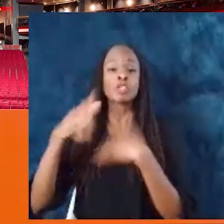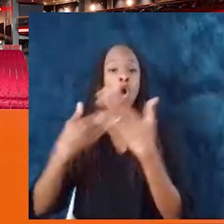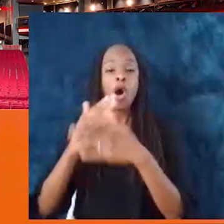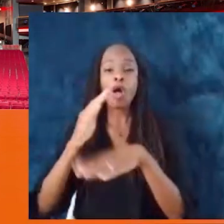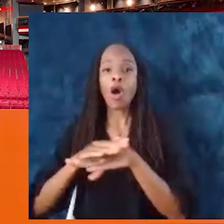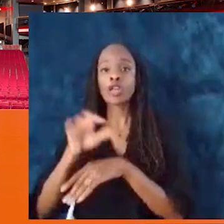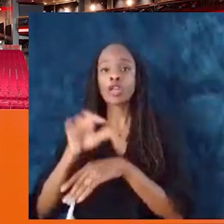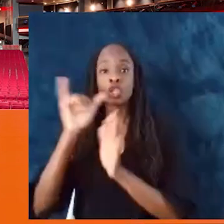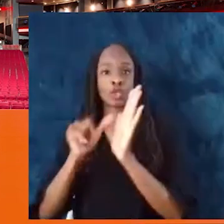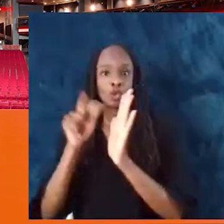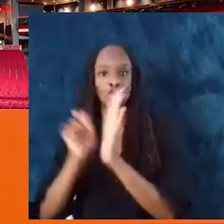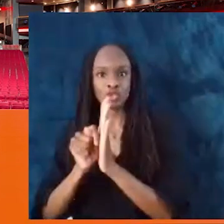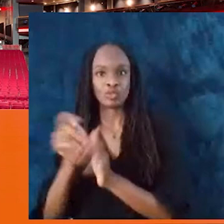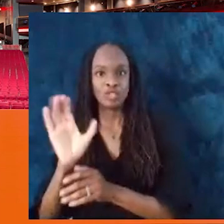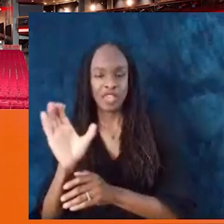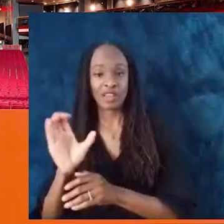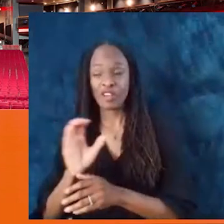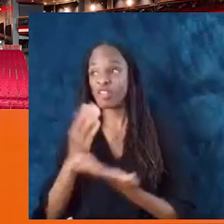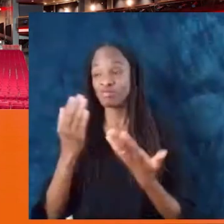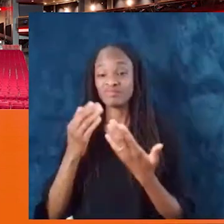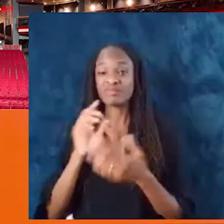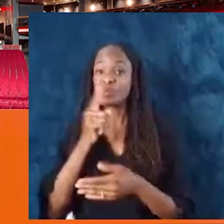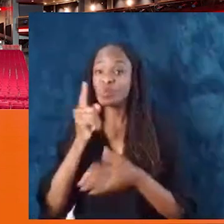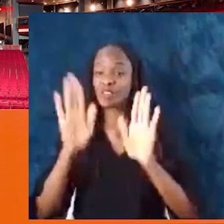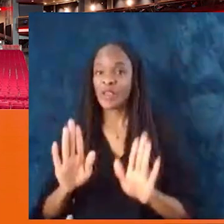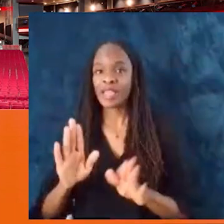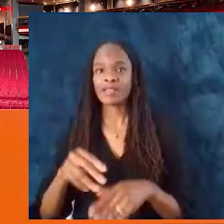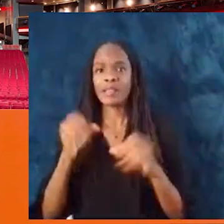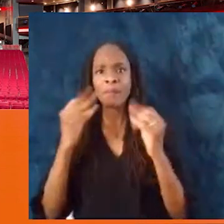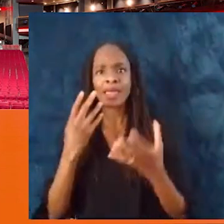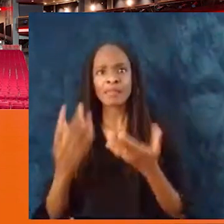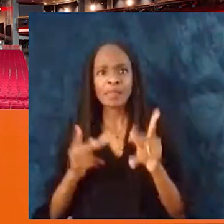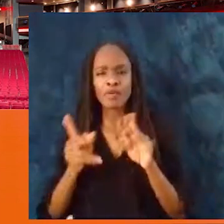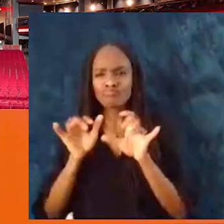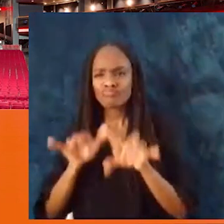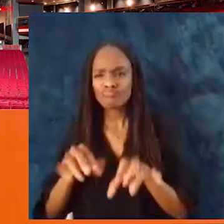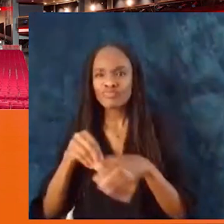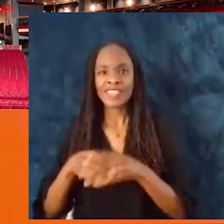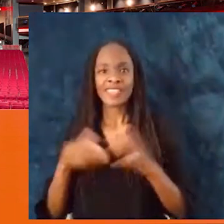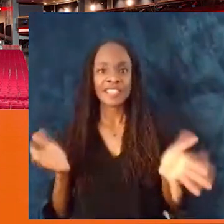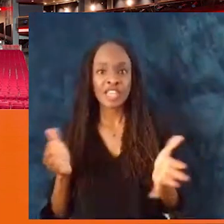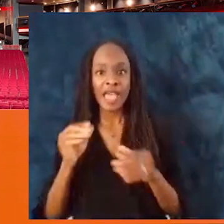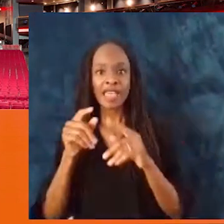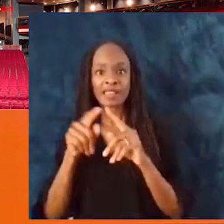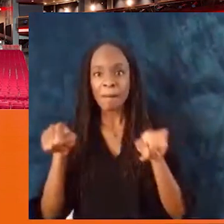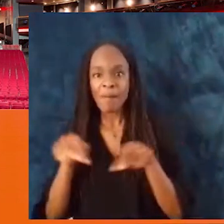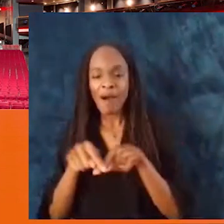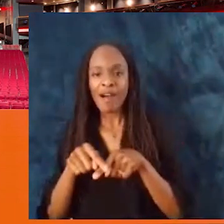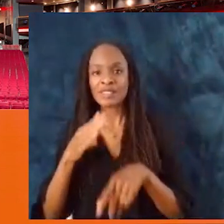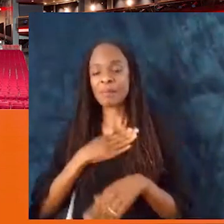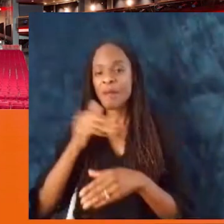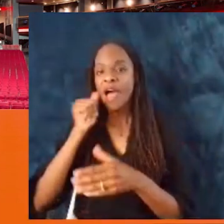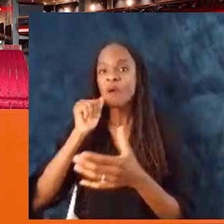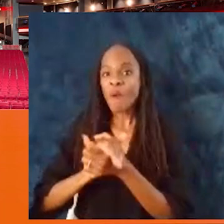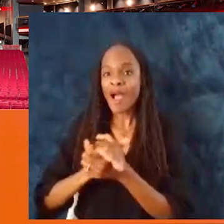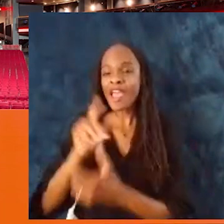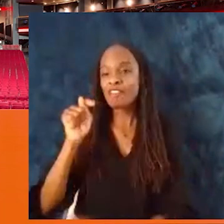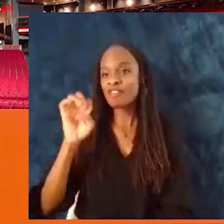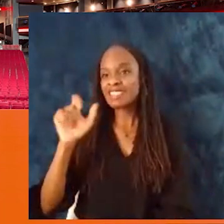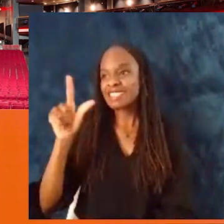They're really great. You know, we've been seeing a lot of people hit up the chat box. My wife, Teal, thank you so much for congratulating